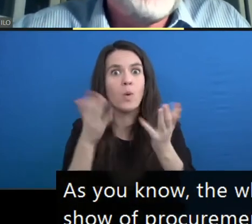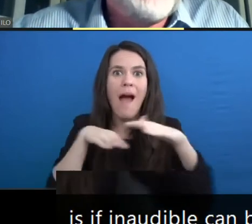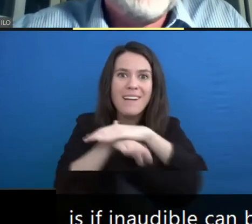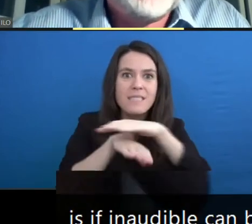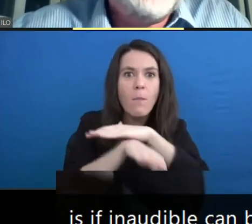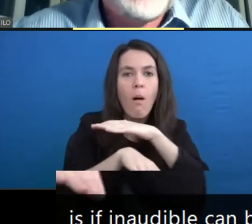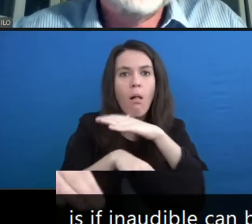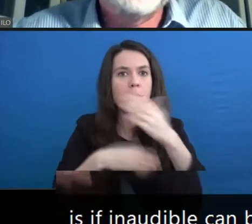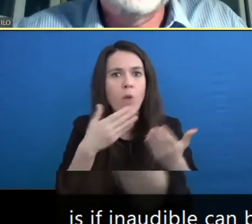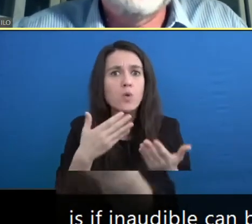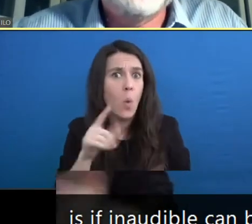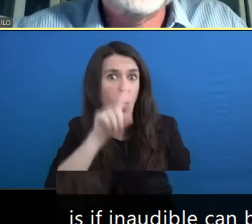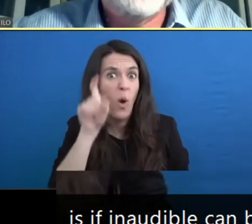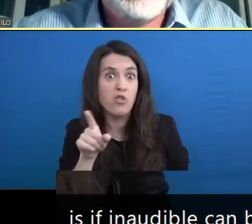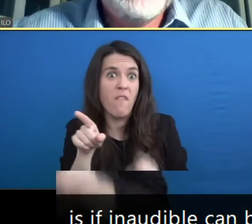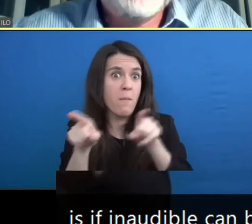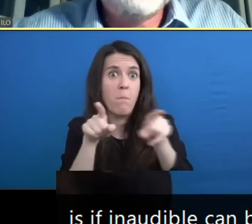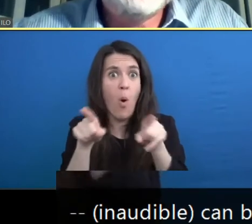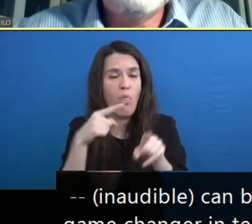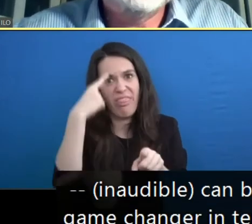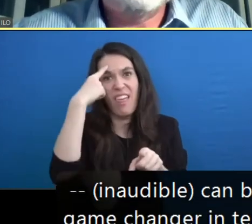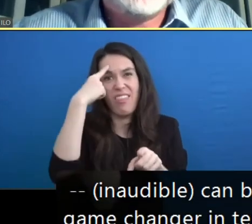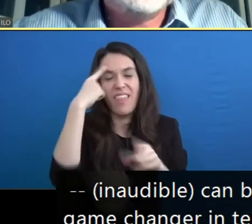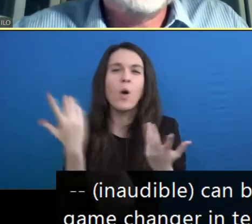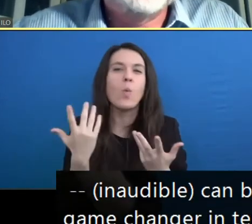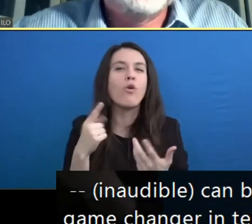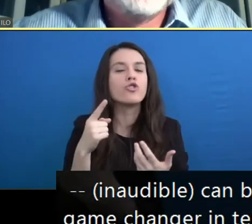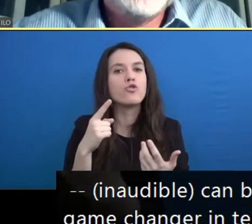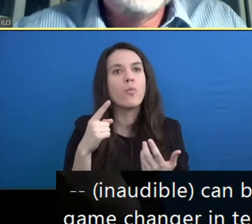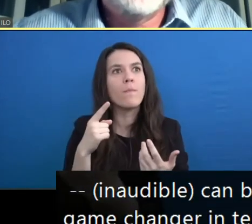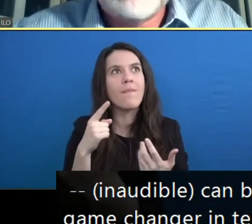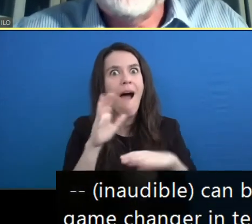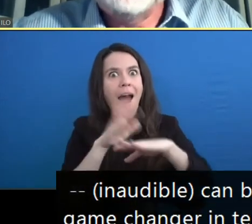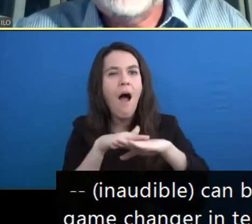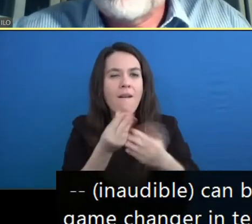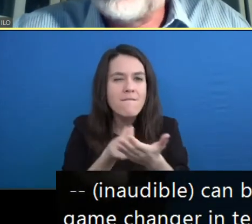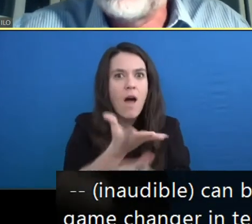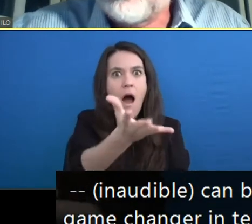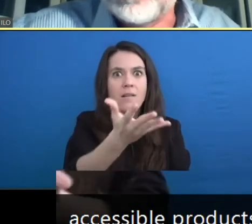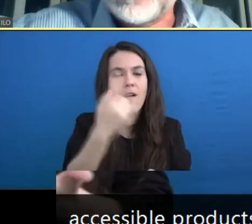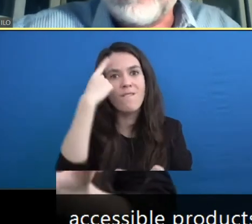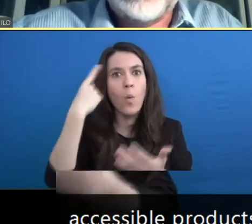goes to both of you, but Yves, perhaps you give a first go, what would be your advice to